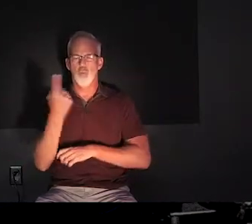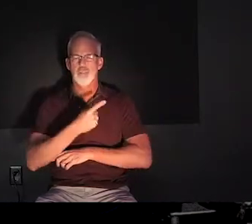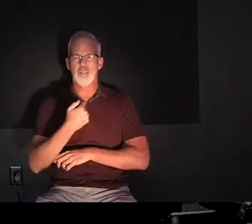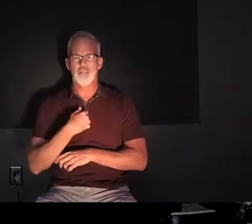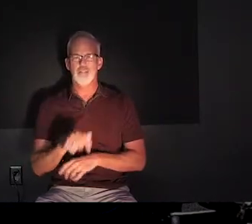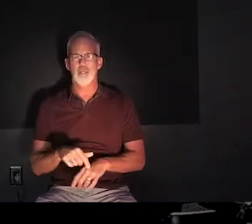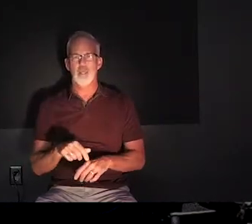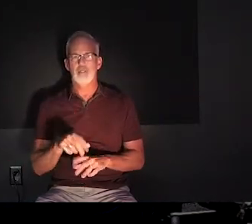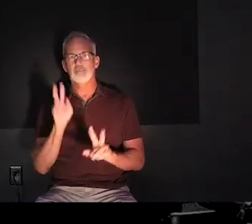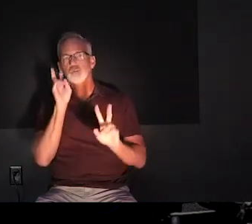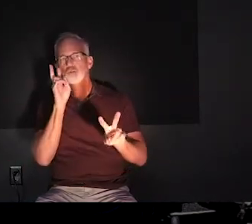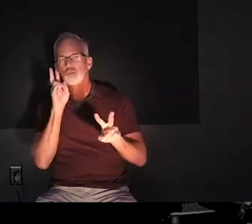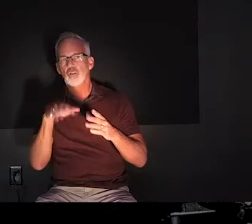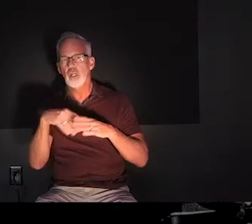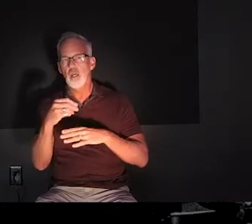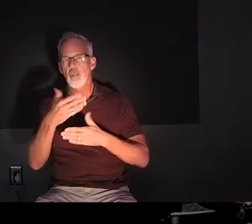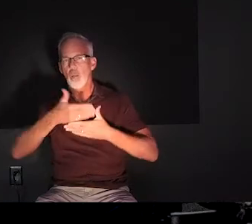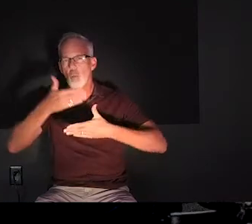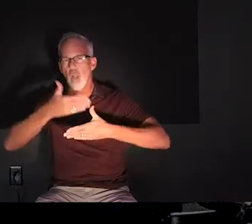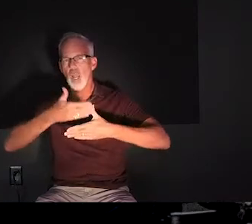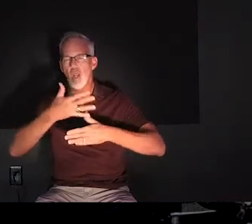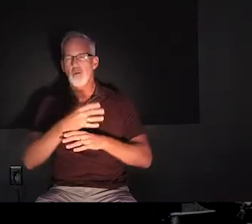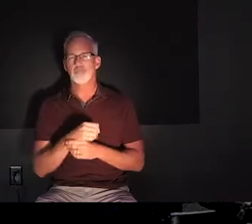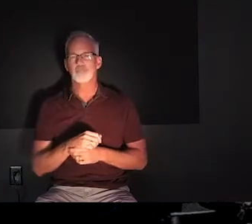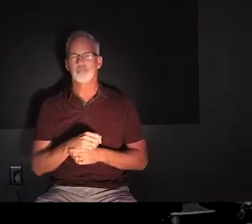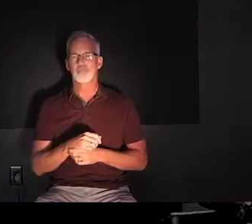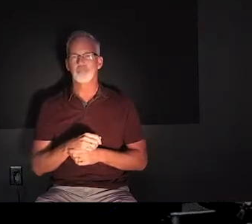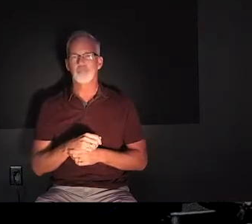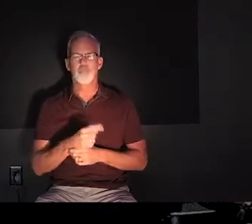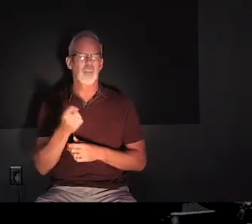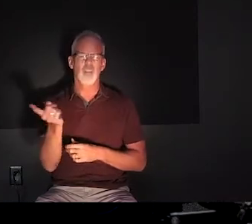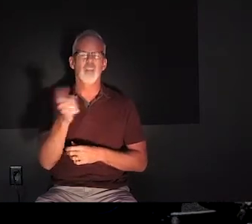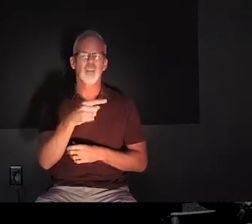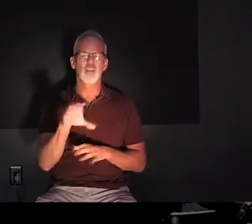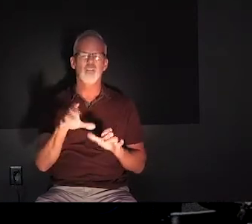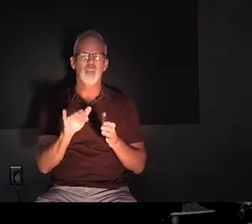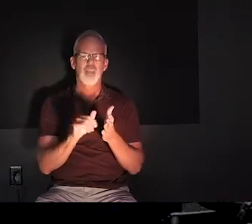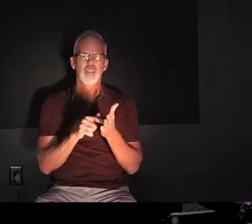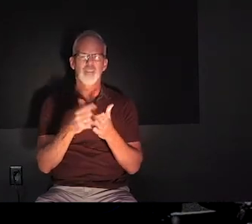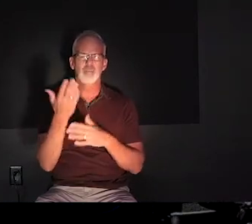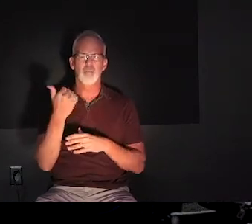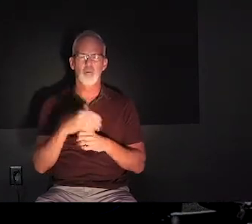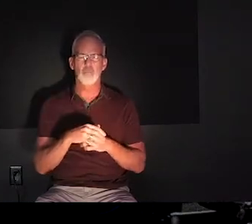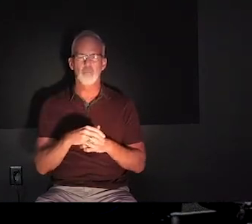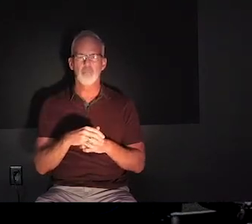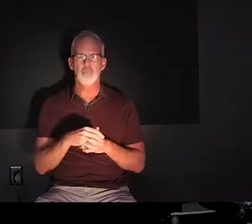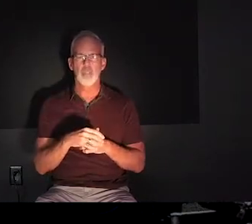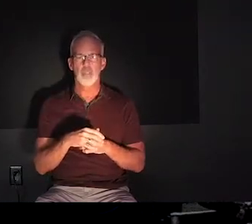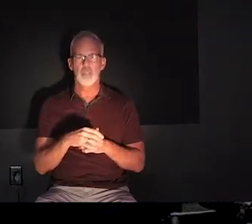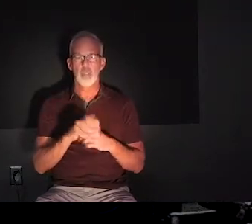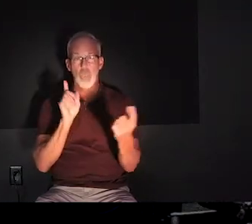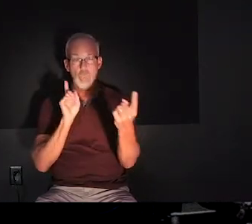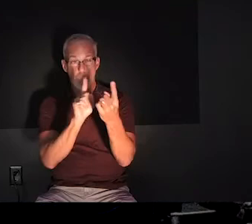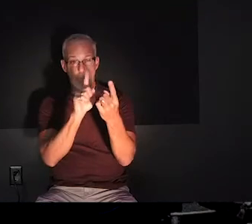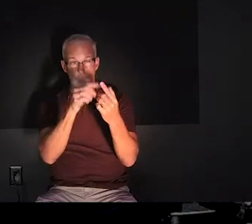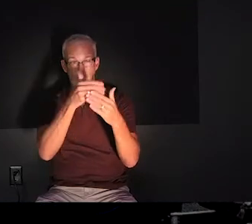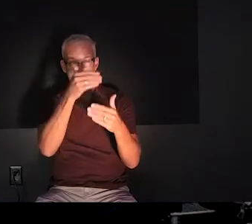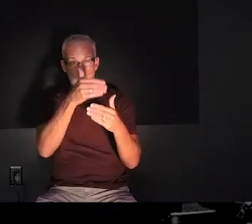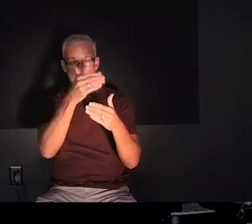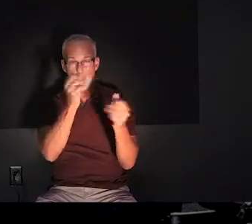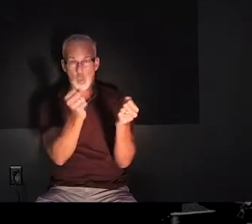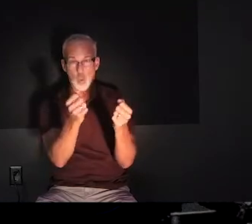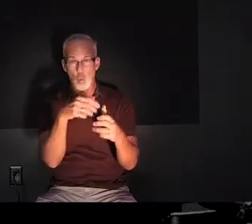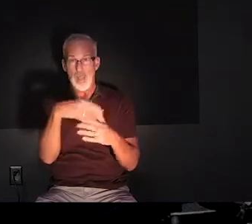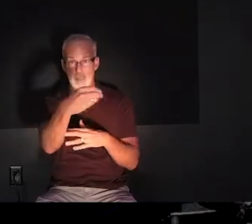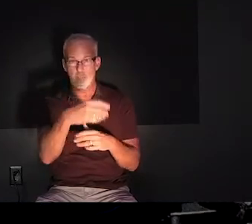to that picture window, and y'all probably done this like I have, going up to that window, and I would blow